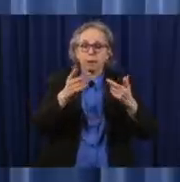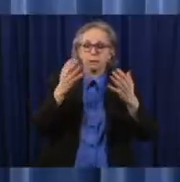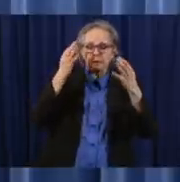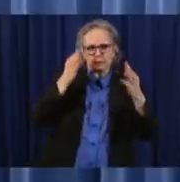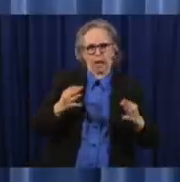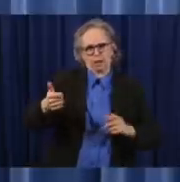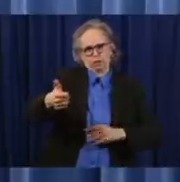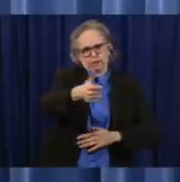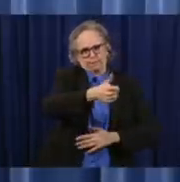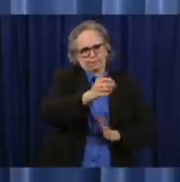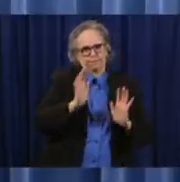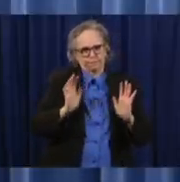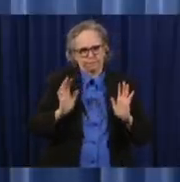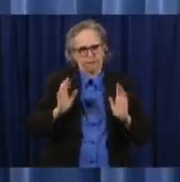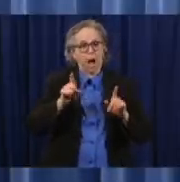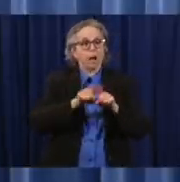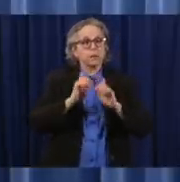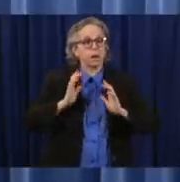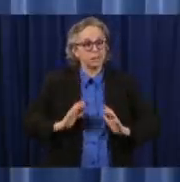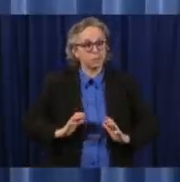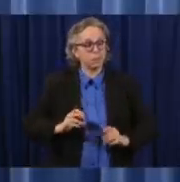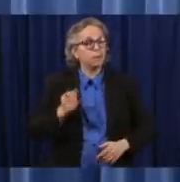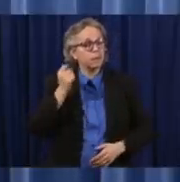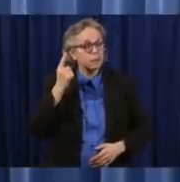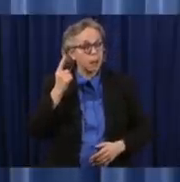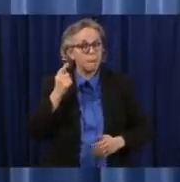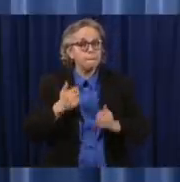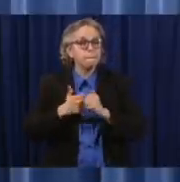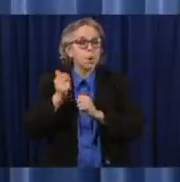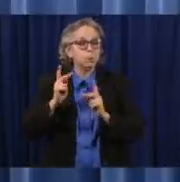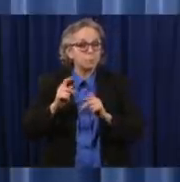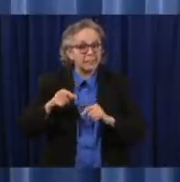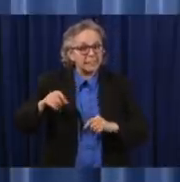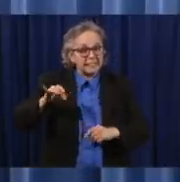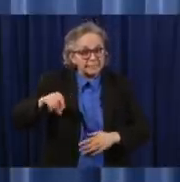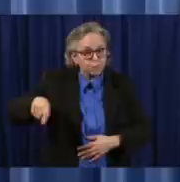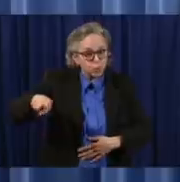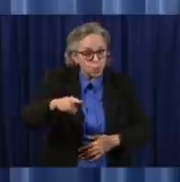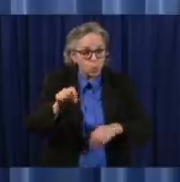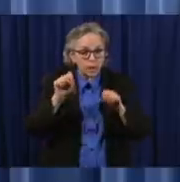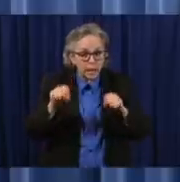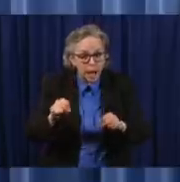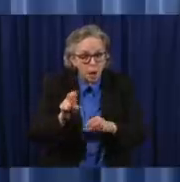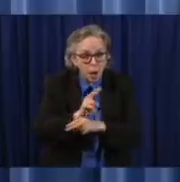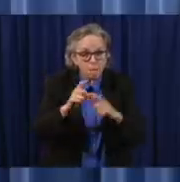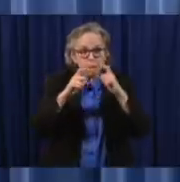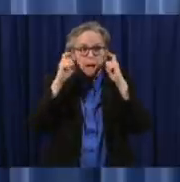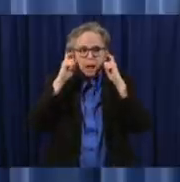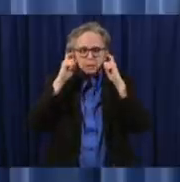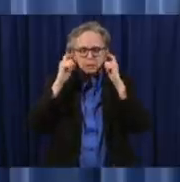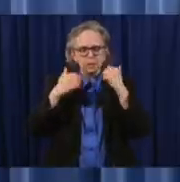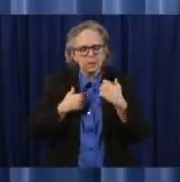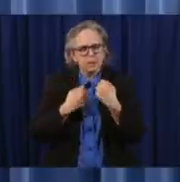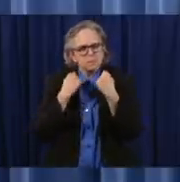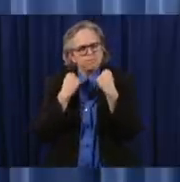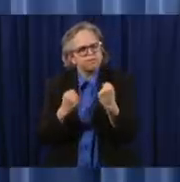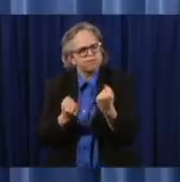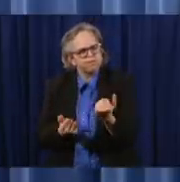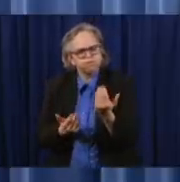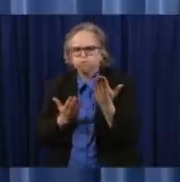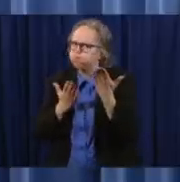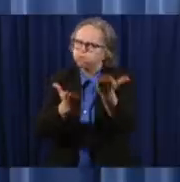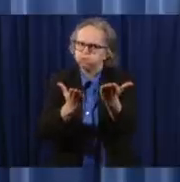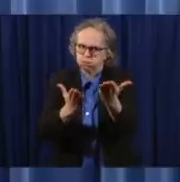people, for those who can do it, a recommendation. In fact, a strong recommendation that individuals do this.